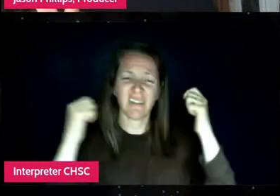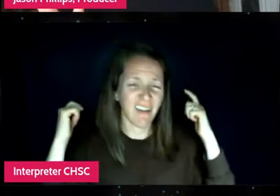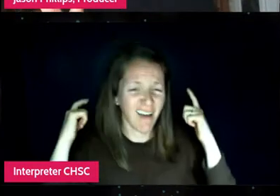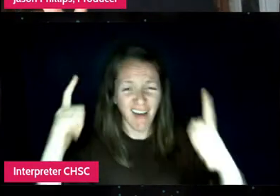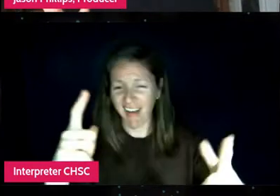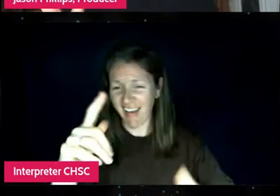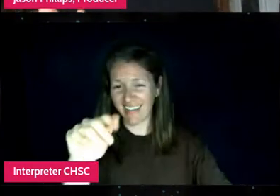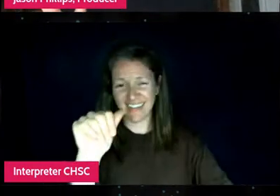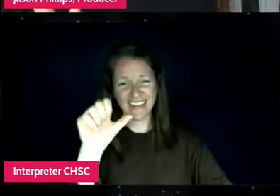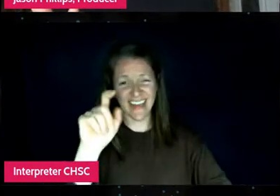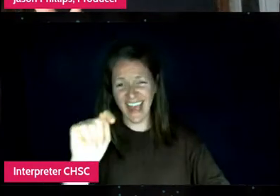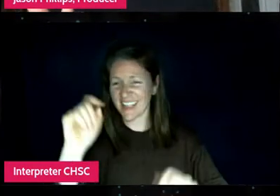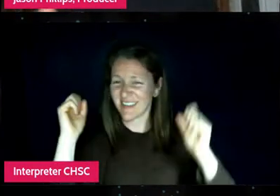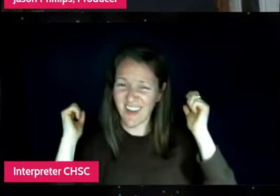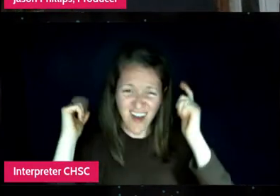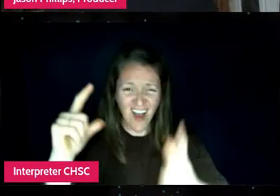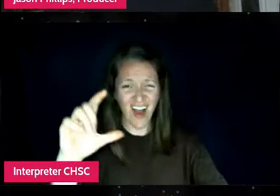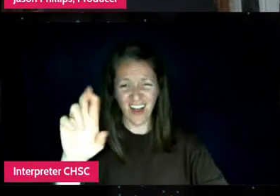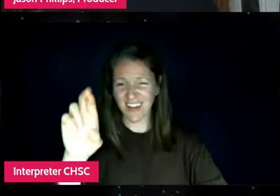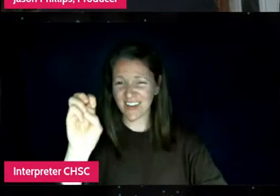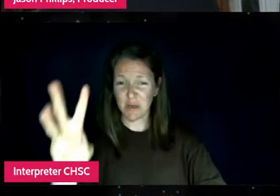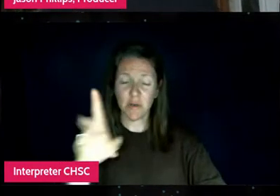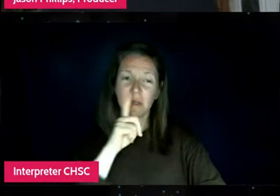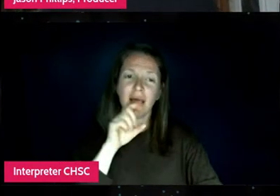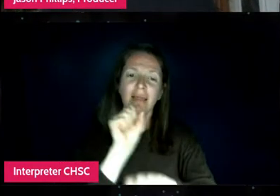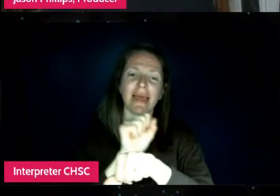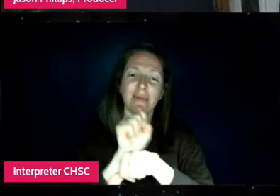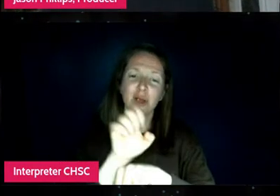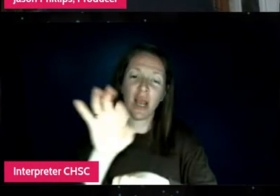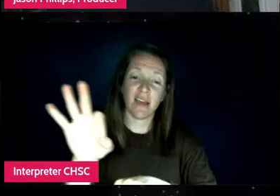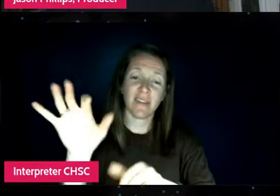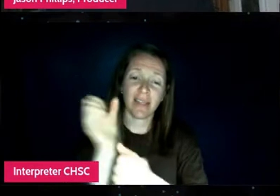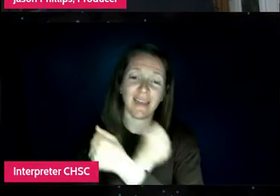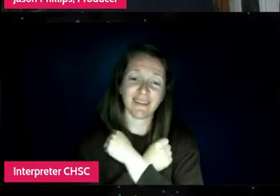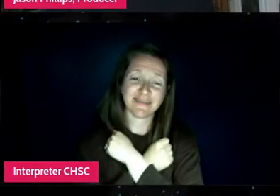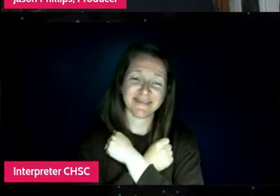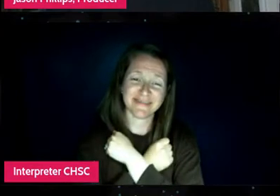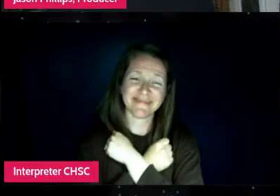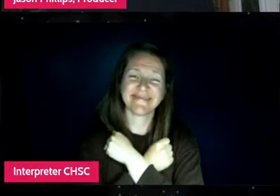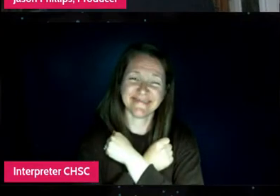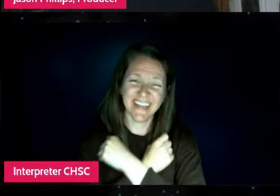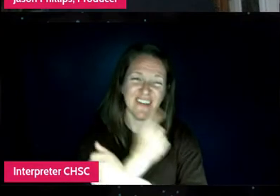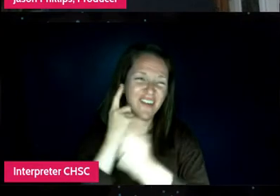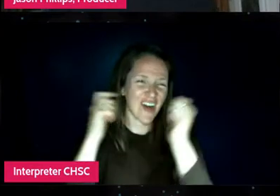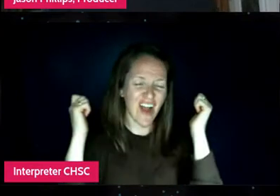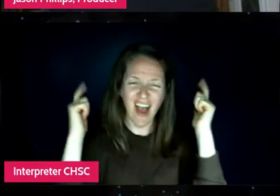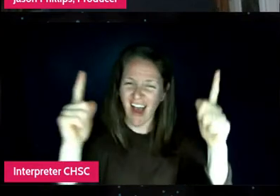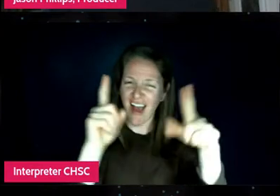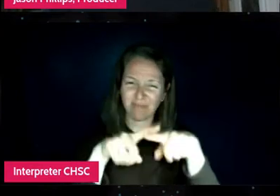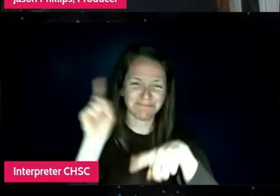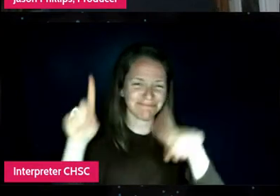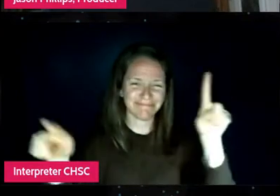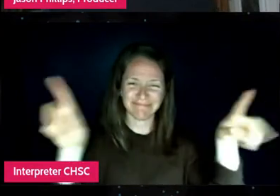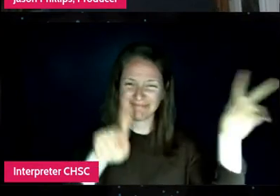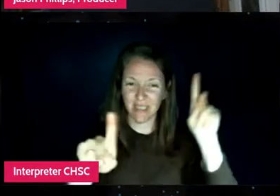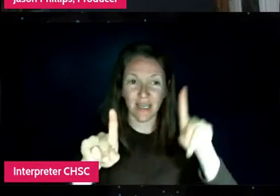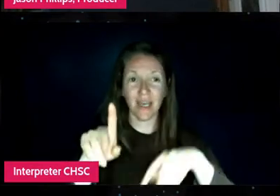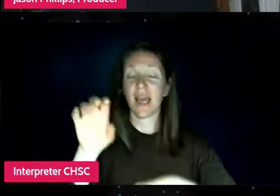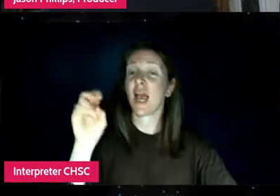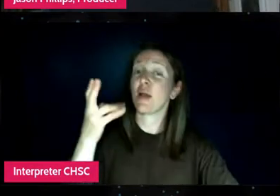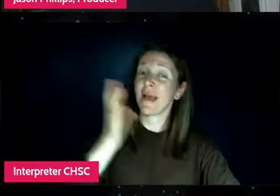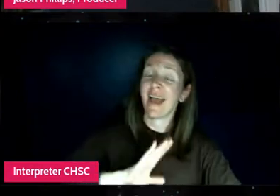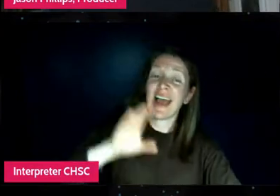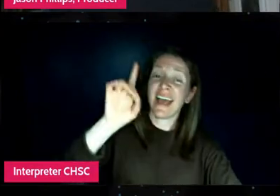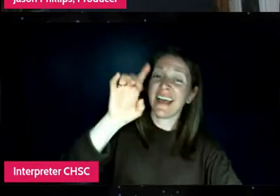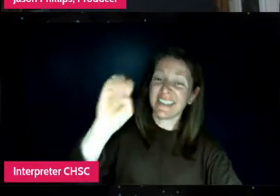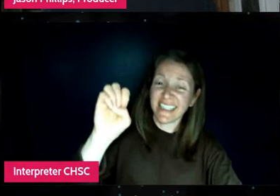that made it. Like, this was a huge labor of love on every department. Oh my gosh, D, like when we